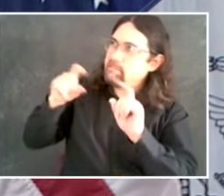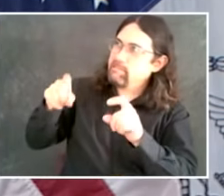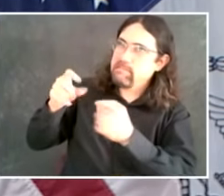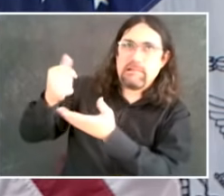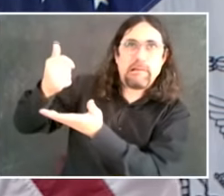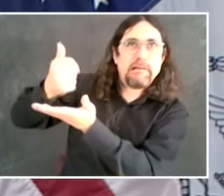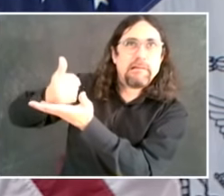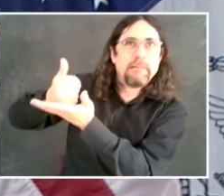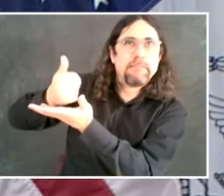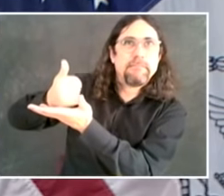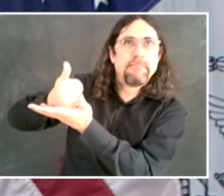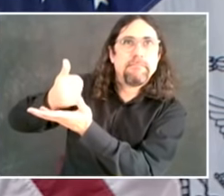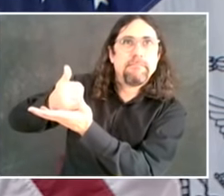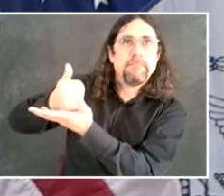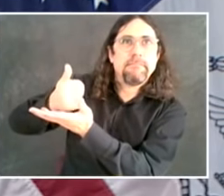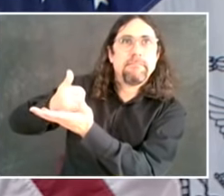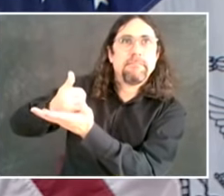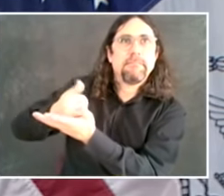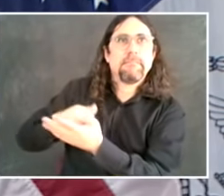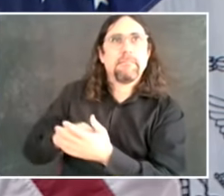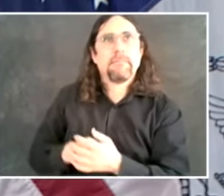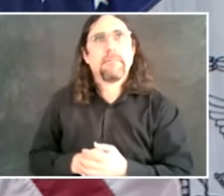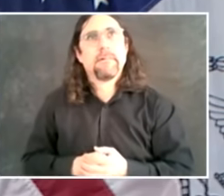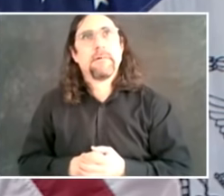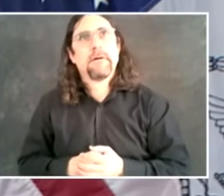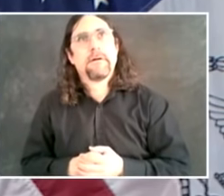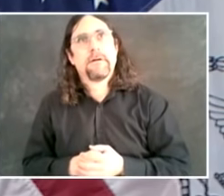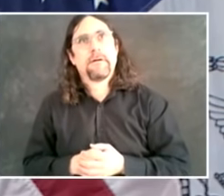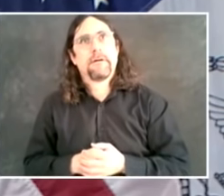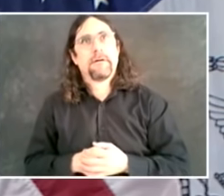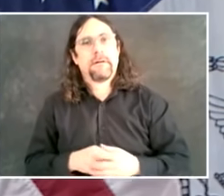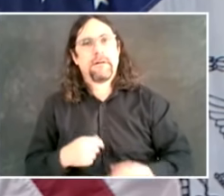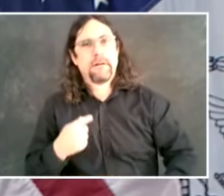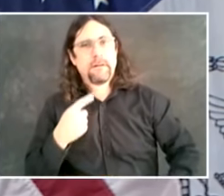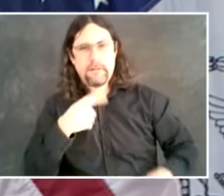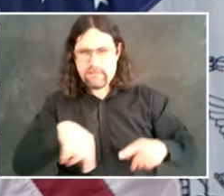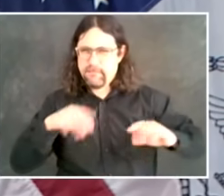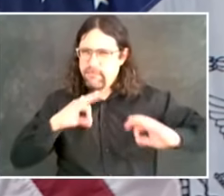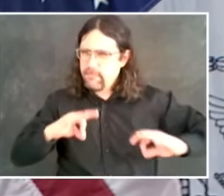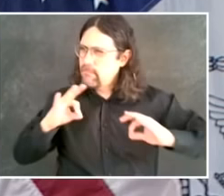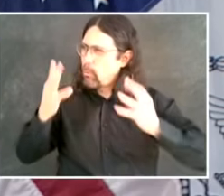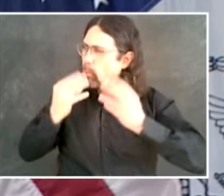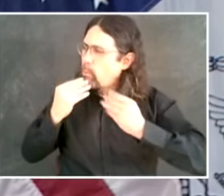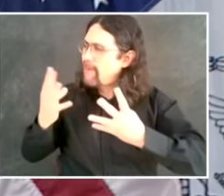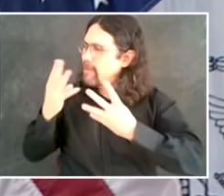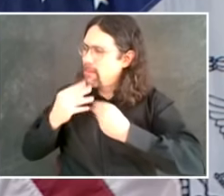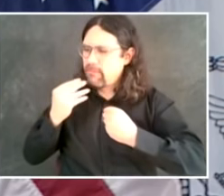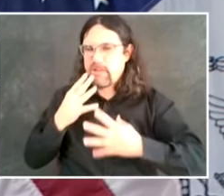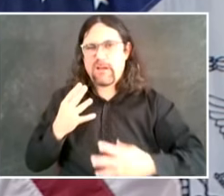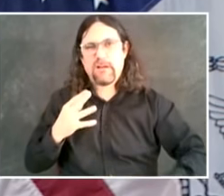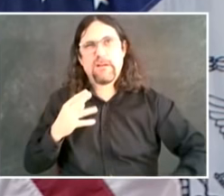when I heard this. The White House economic advisor, Kevin Hassett.